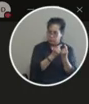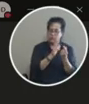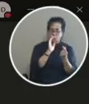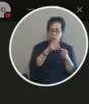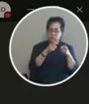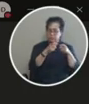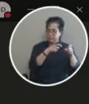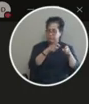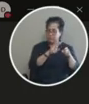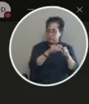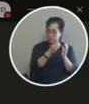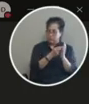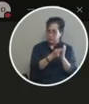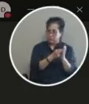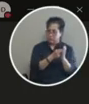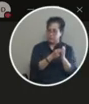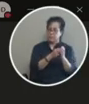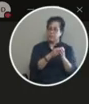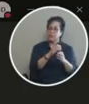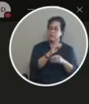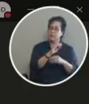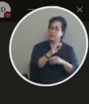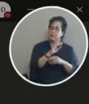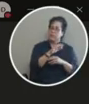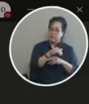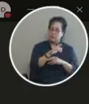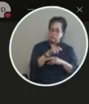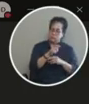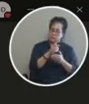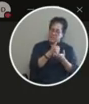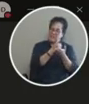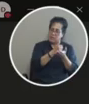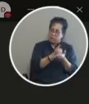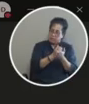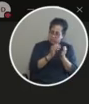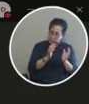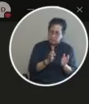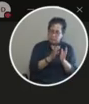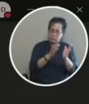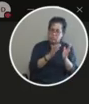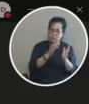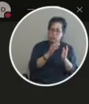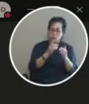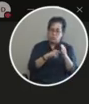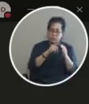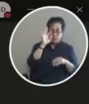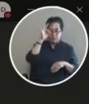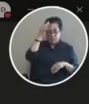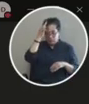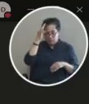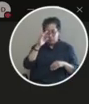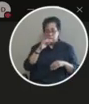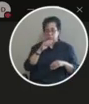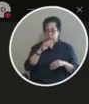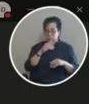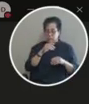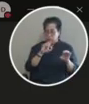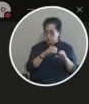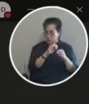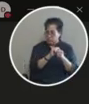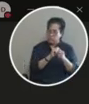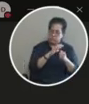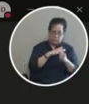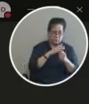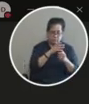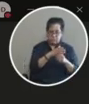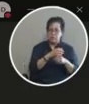those dollars. And that should bolster the efforts that the federal government is doing with the stimulus package. I